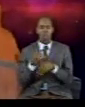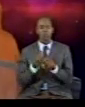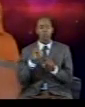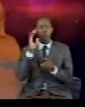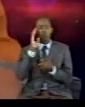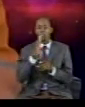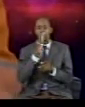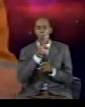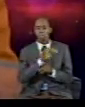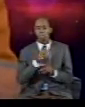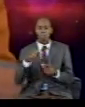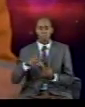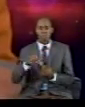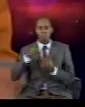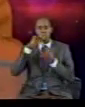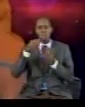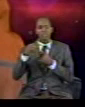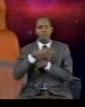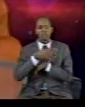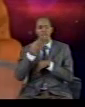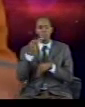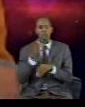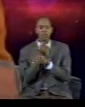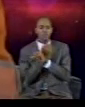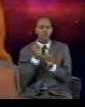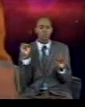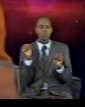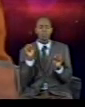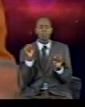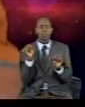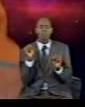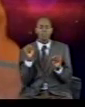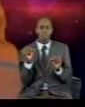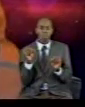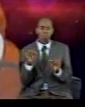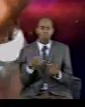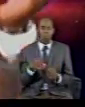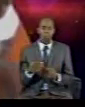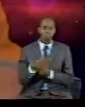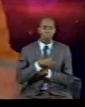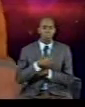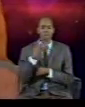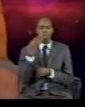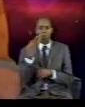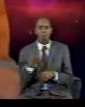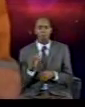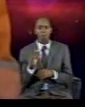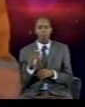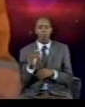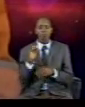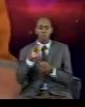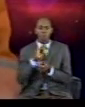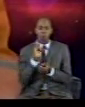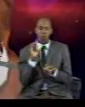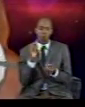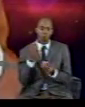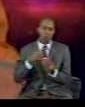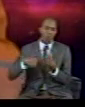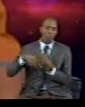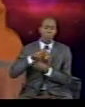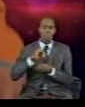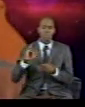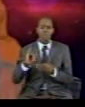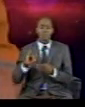special day of redemption. Day of salvation. Day of turning around to receive you. Oh